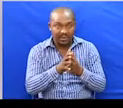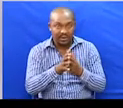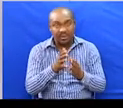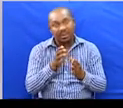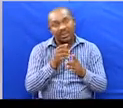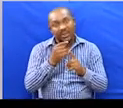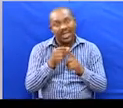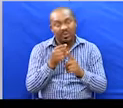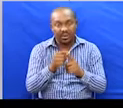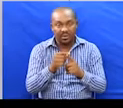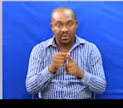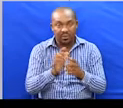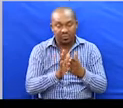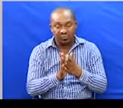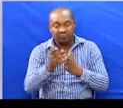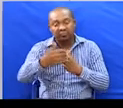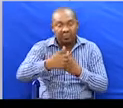of